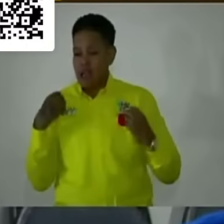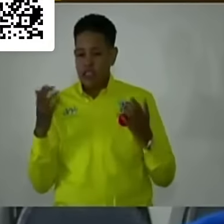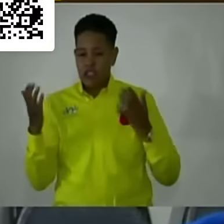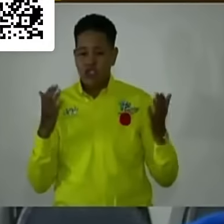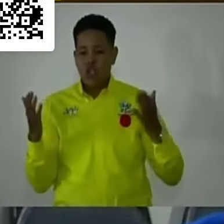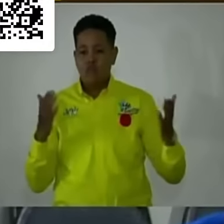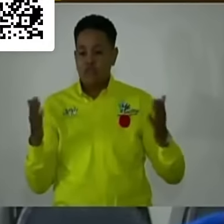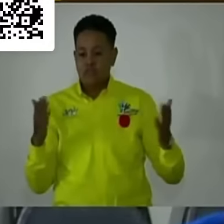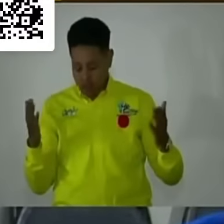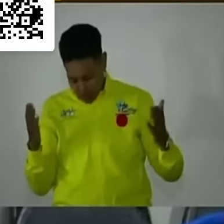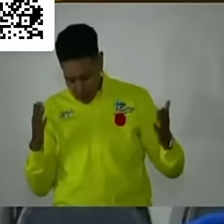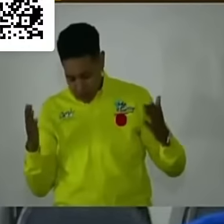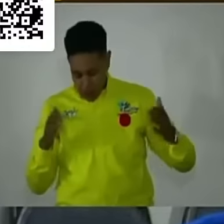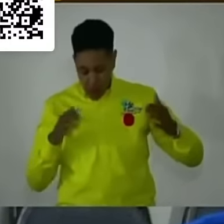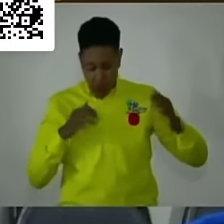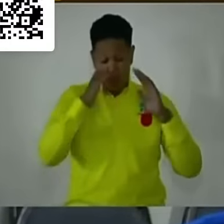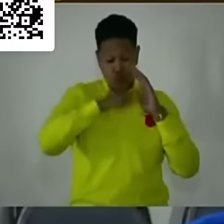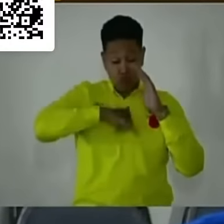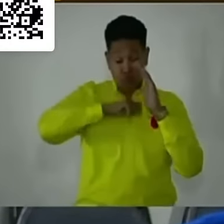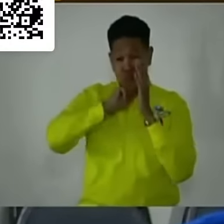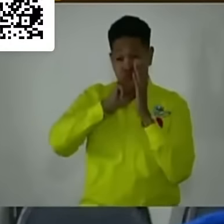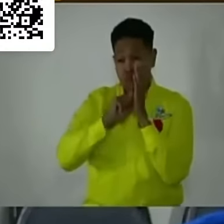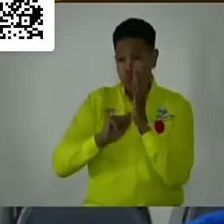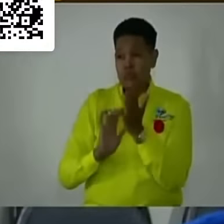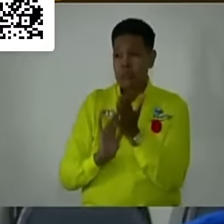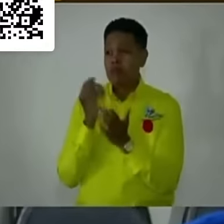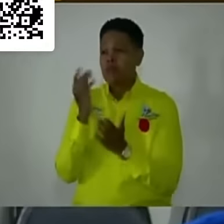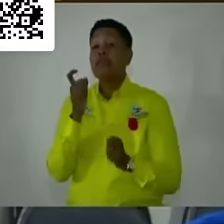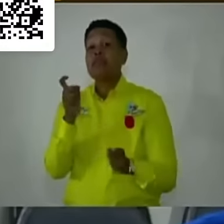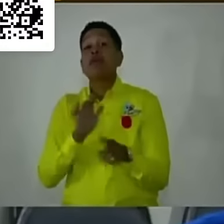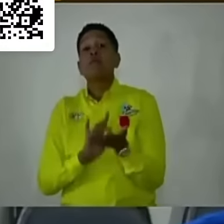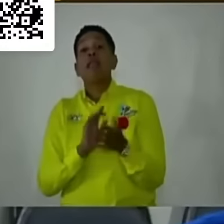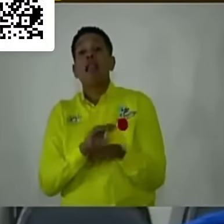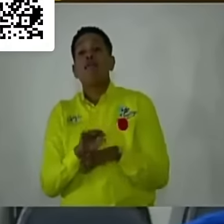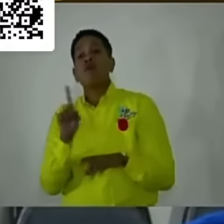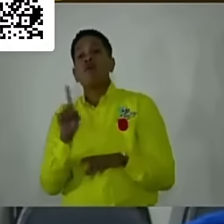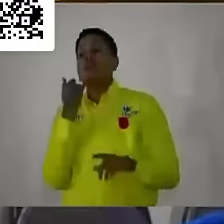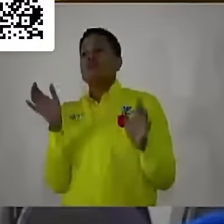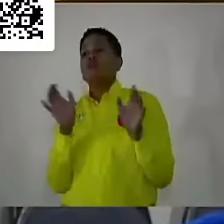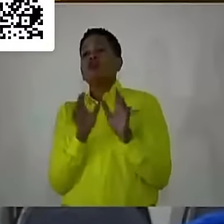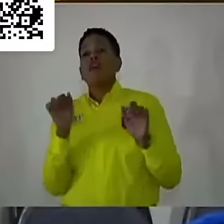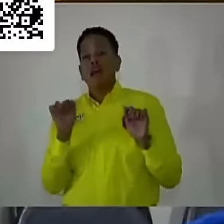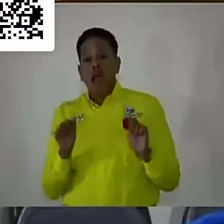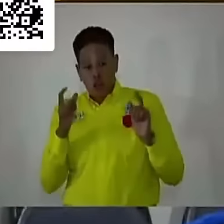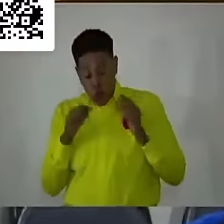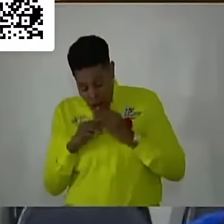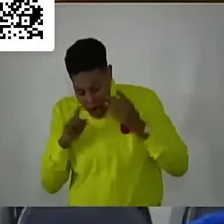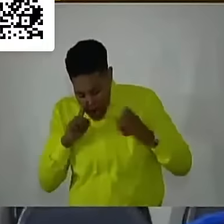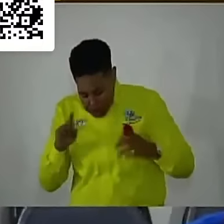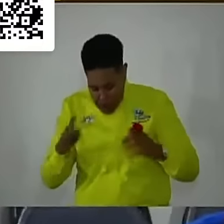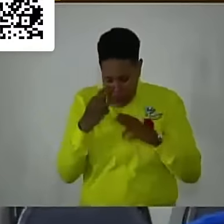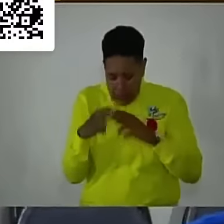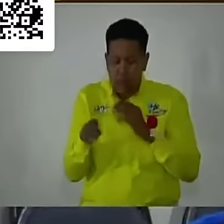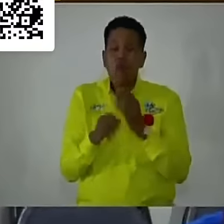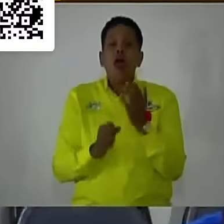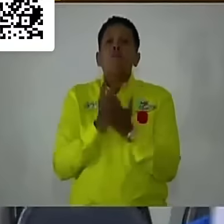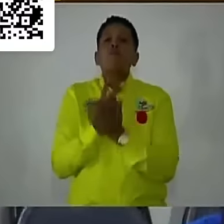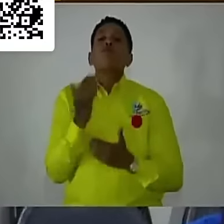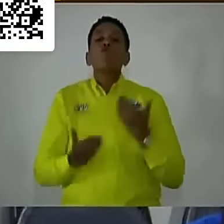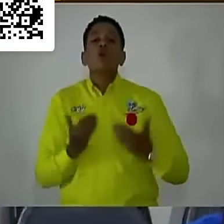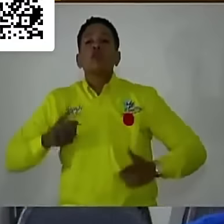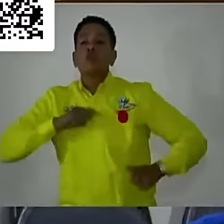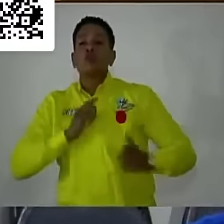services, prescription, giving medical advice unless they are certified so to do. And there is a temporary approval process that